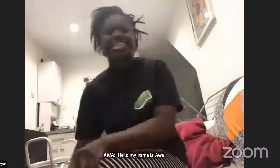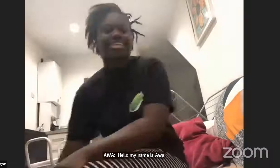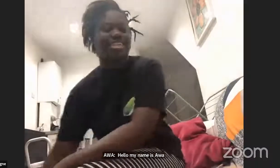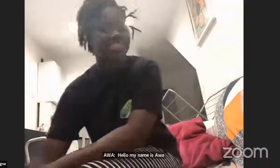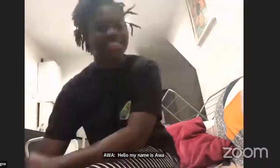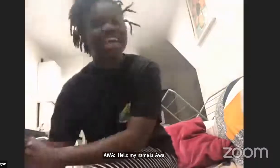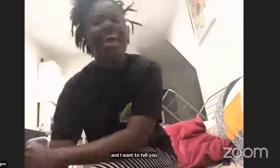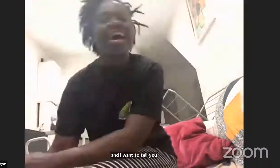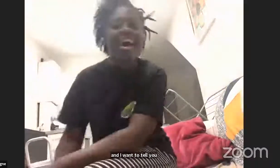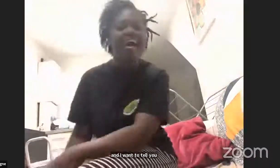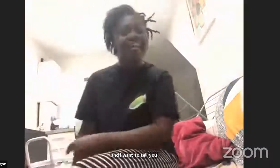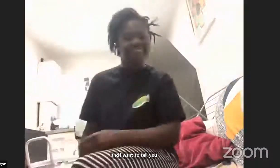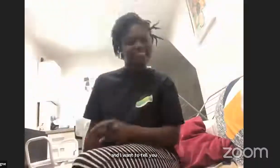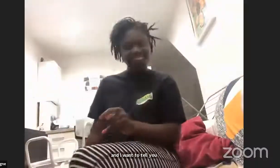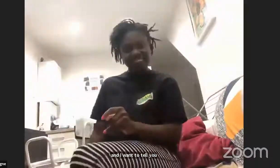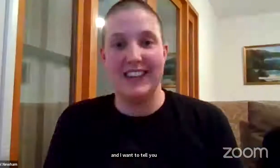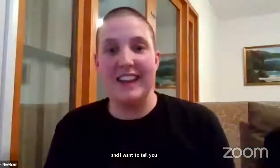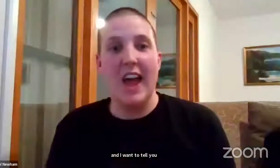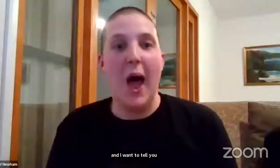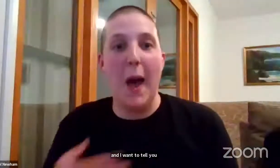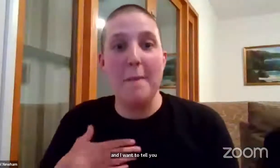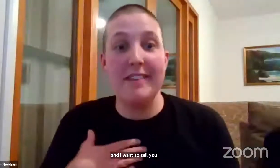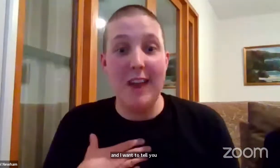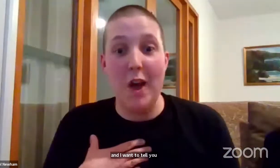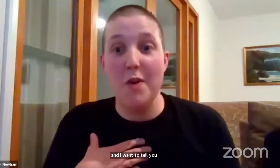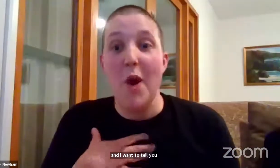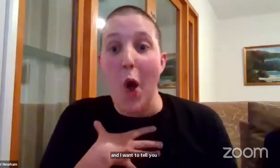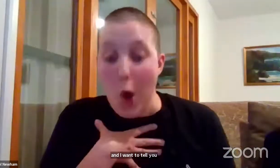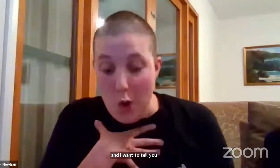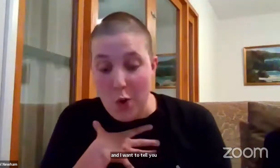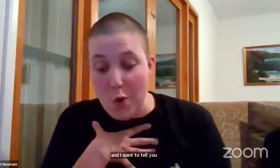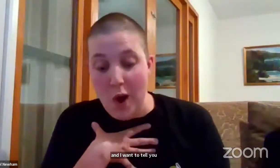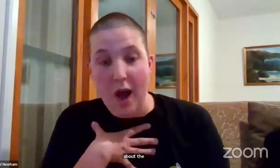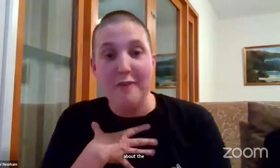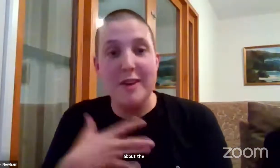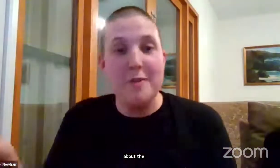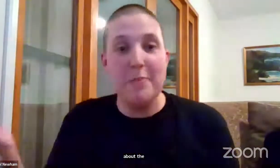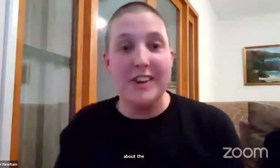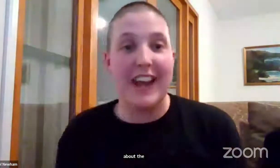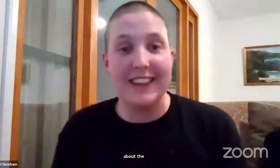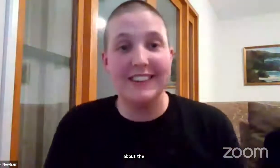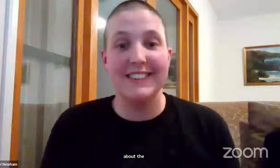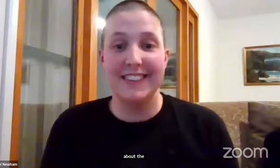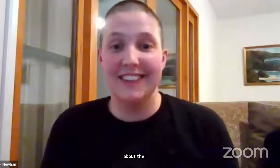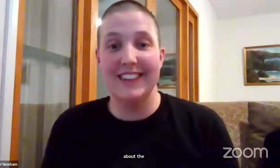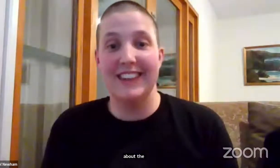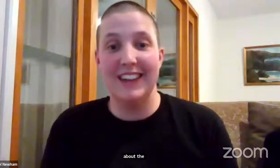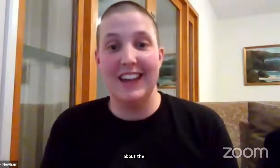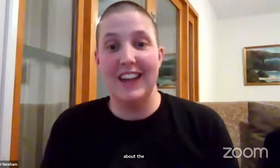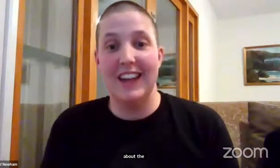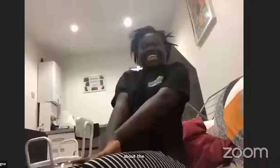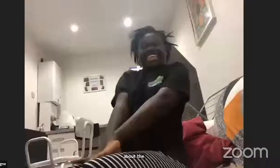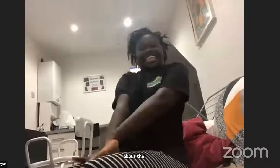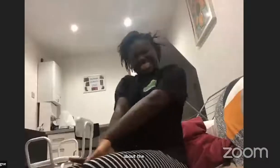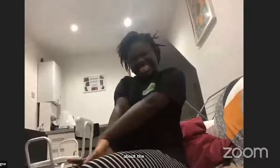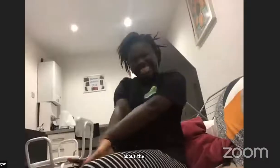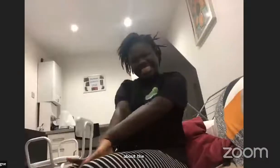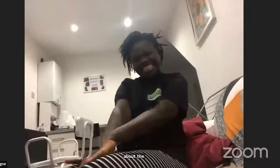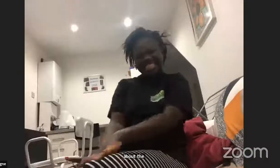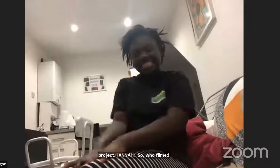of this. Great. So who filmed the project? We